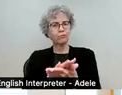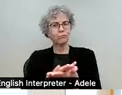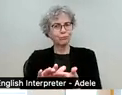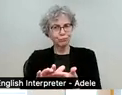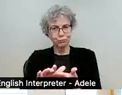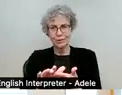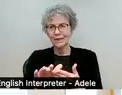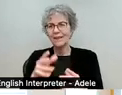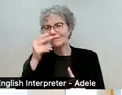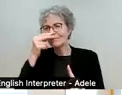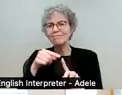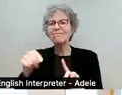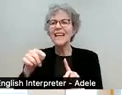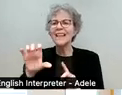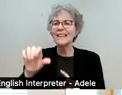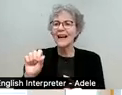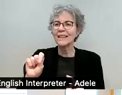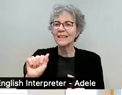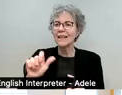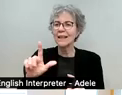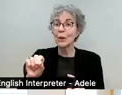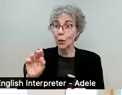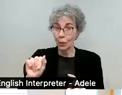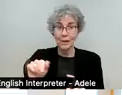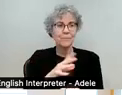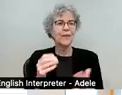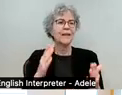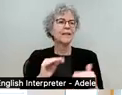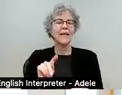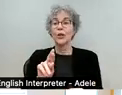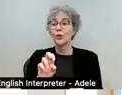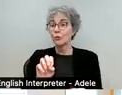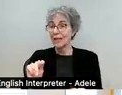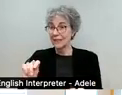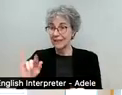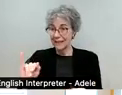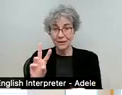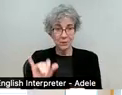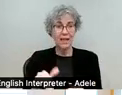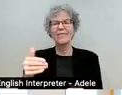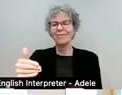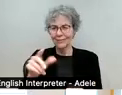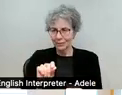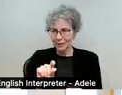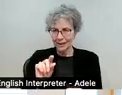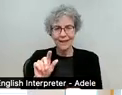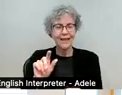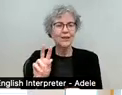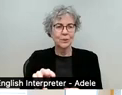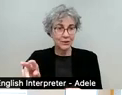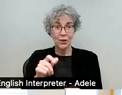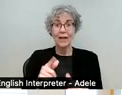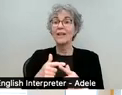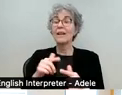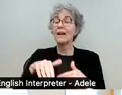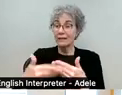just down the street from Casa Loma. And then Treddy Way later in 2022. And then our next project is